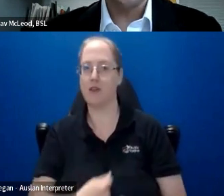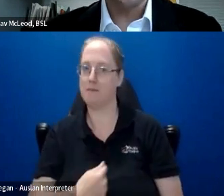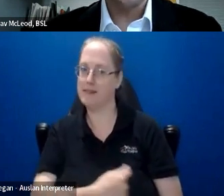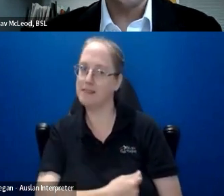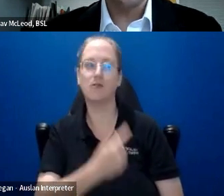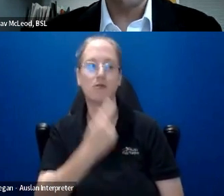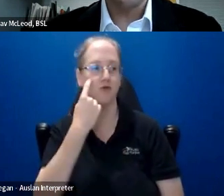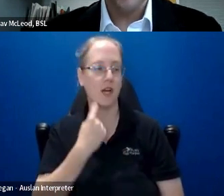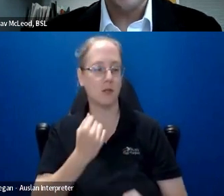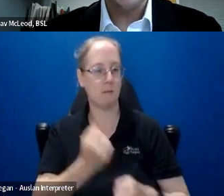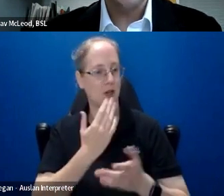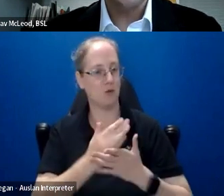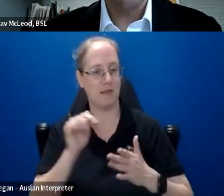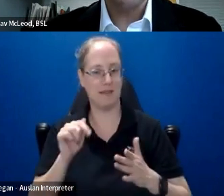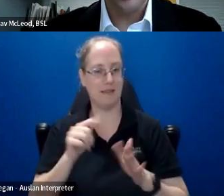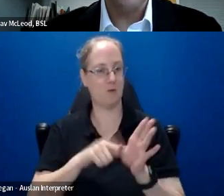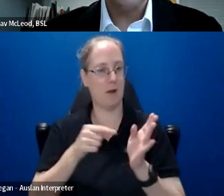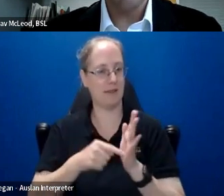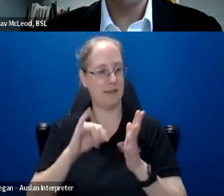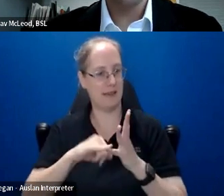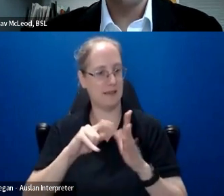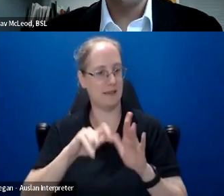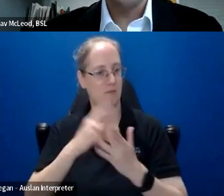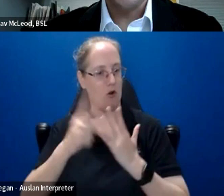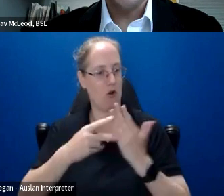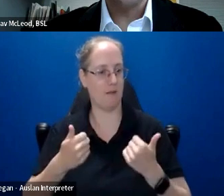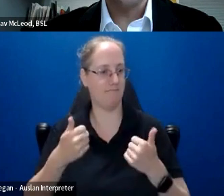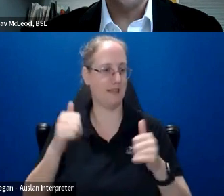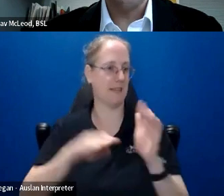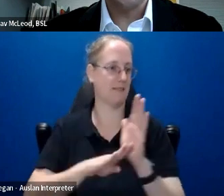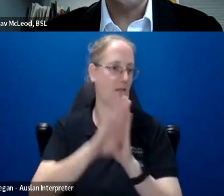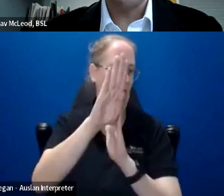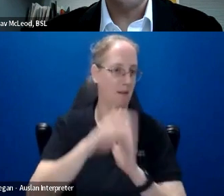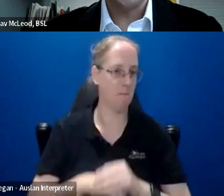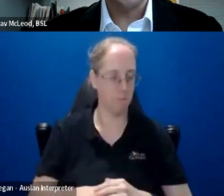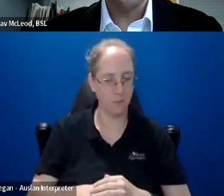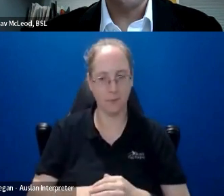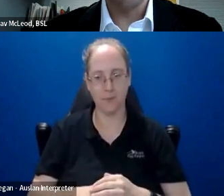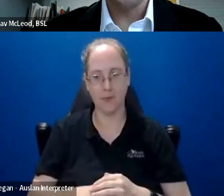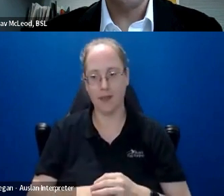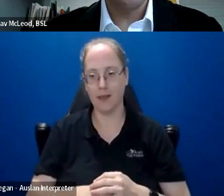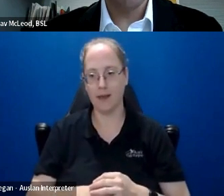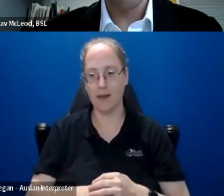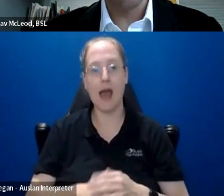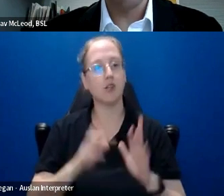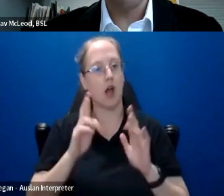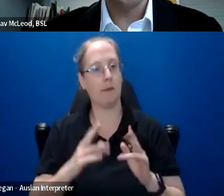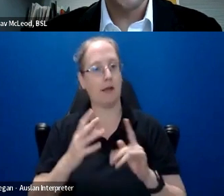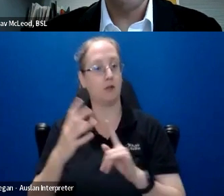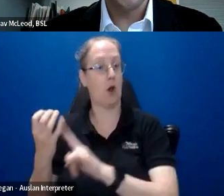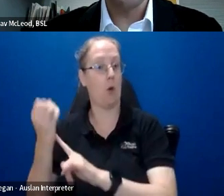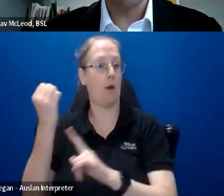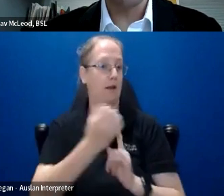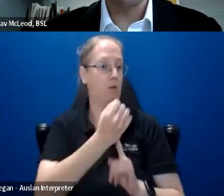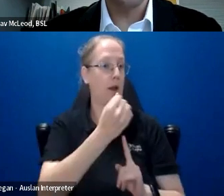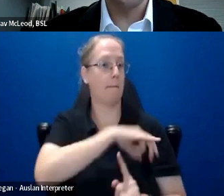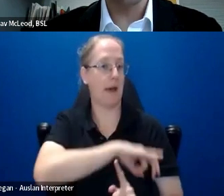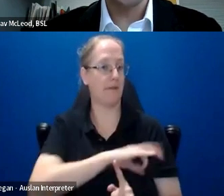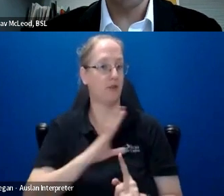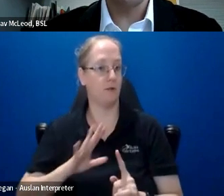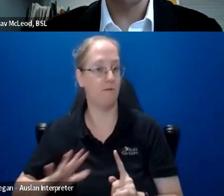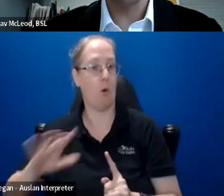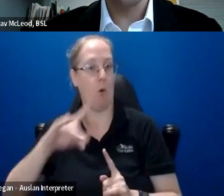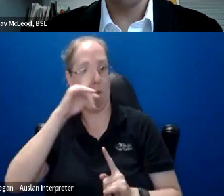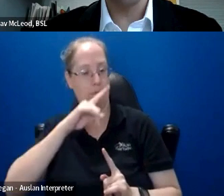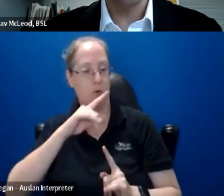to building the success of the YTS program and helping it to be a win-win for young people, for employers,